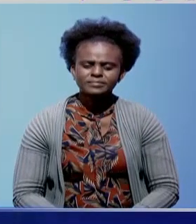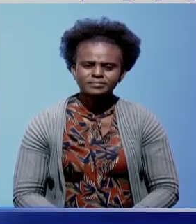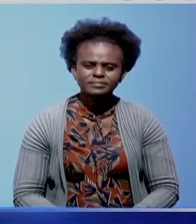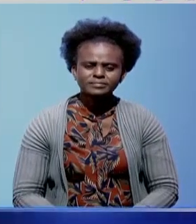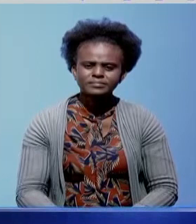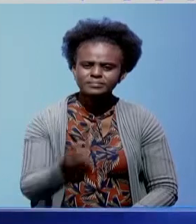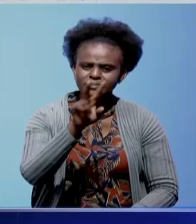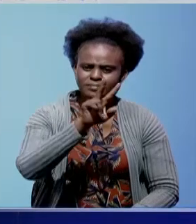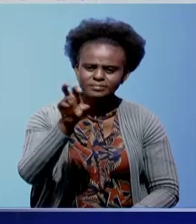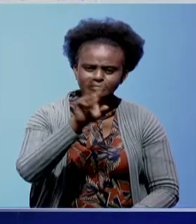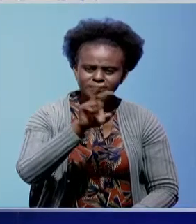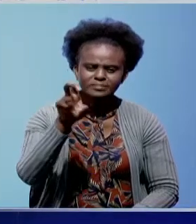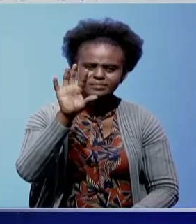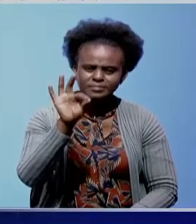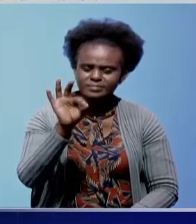The